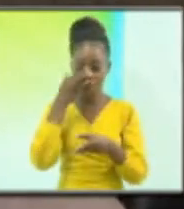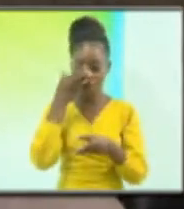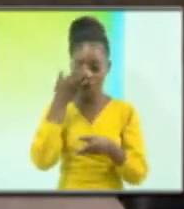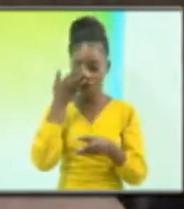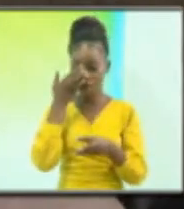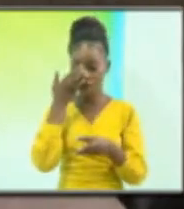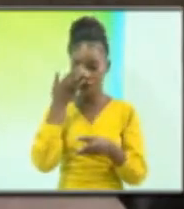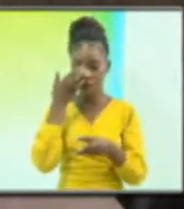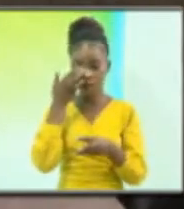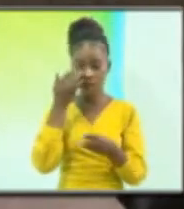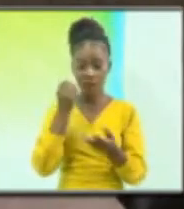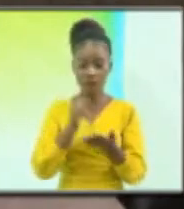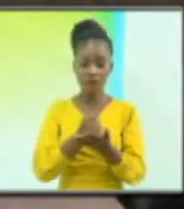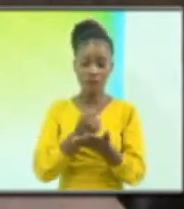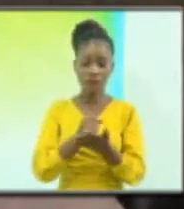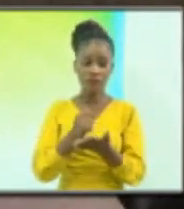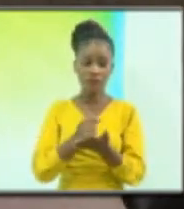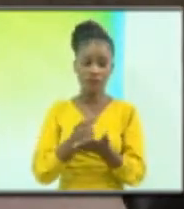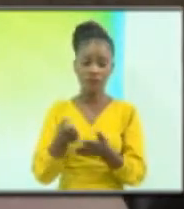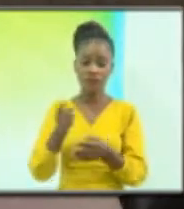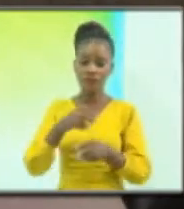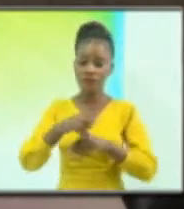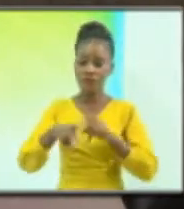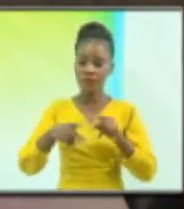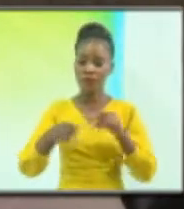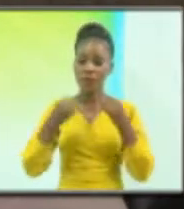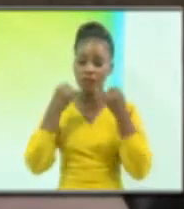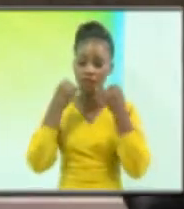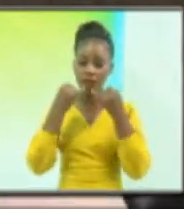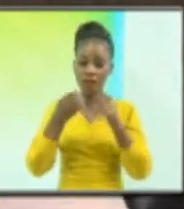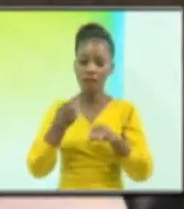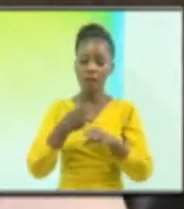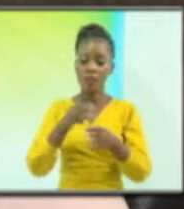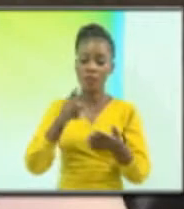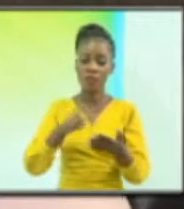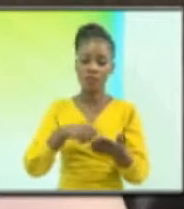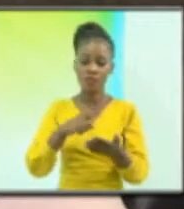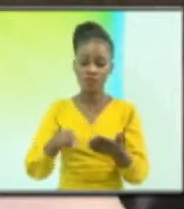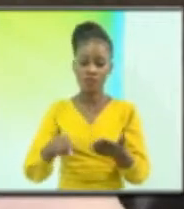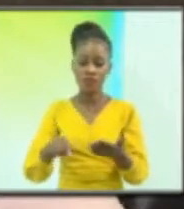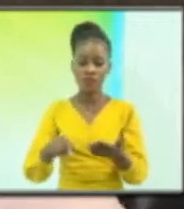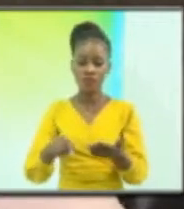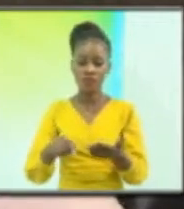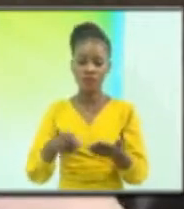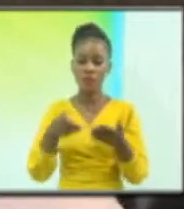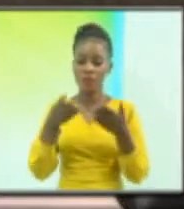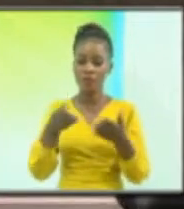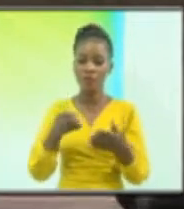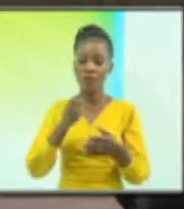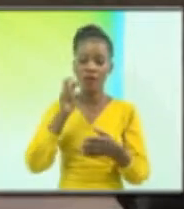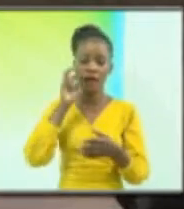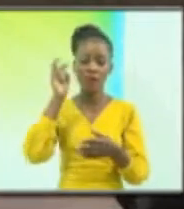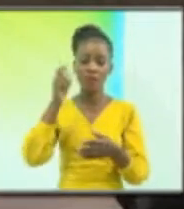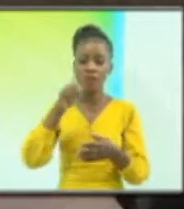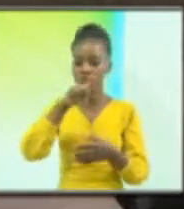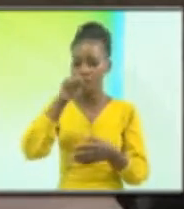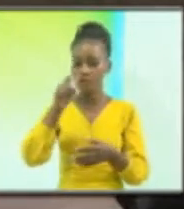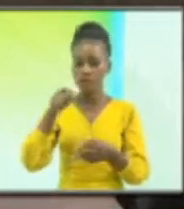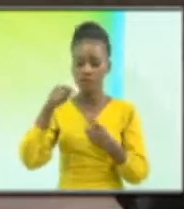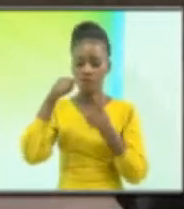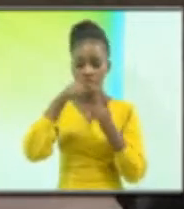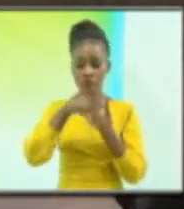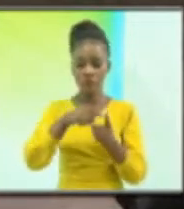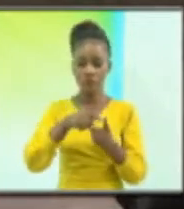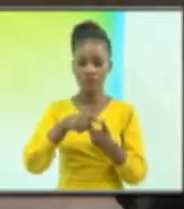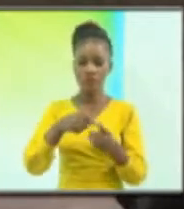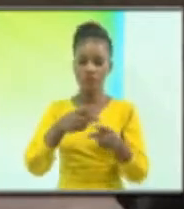of a passport? I've heard of people saying that the ministry is corrupt. Of course, that and more to answer those questions, I speak to the